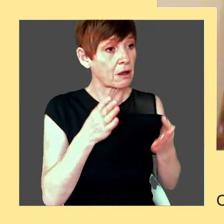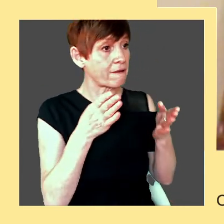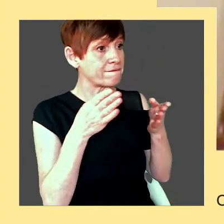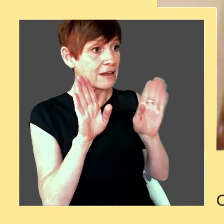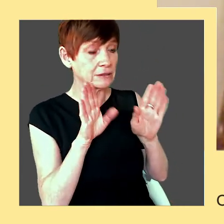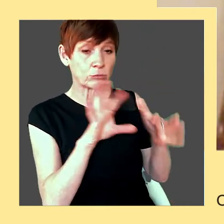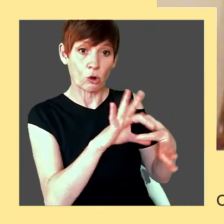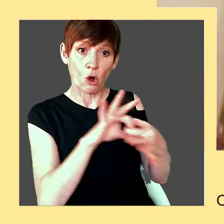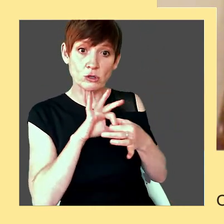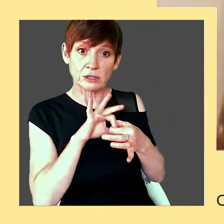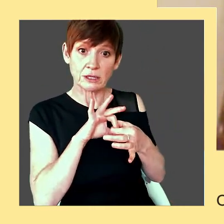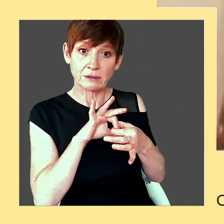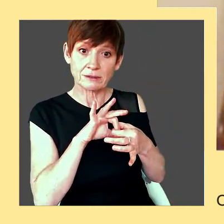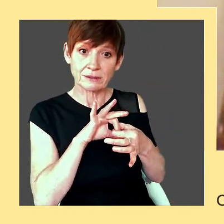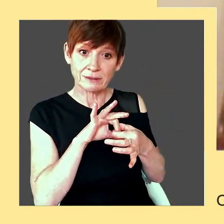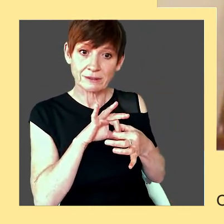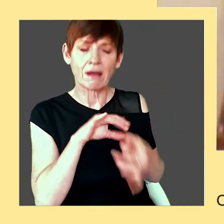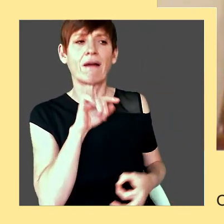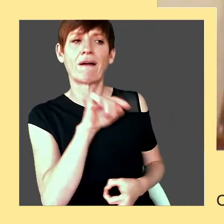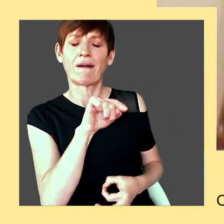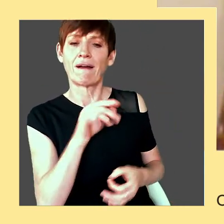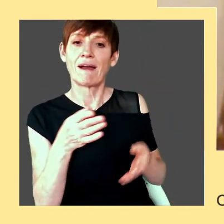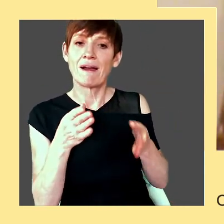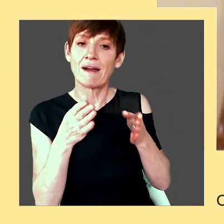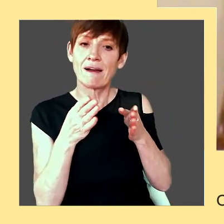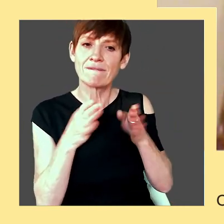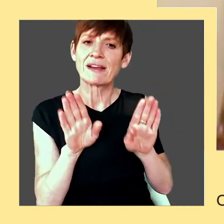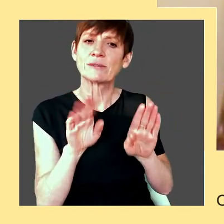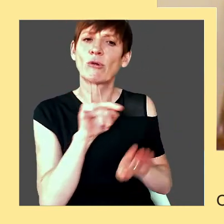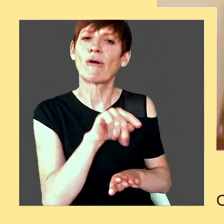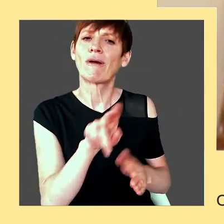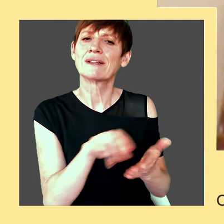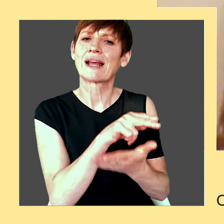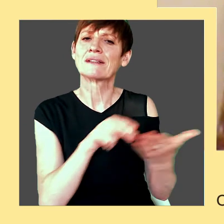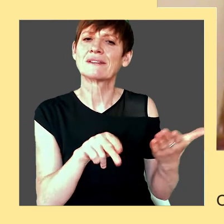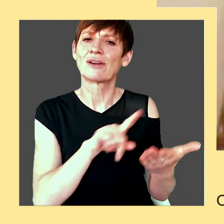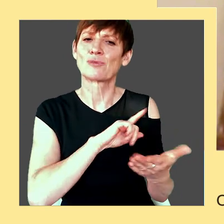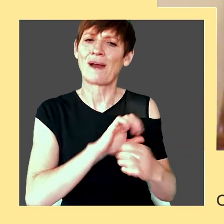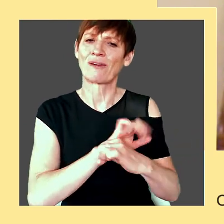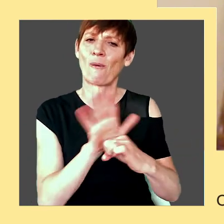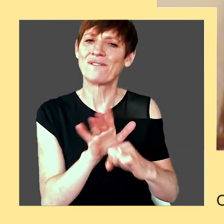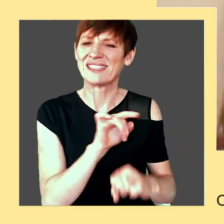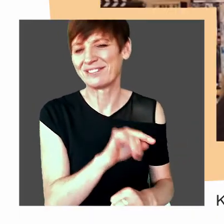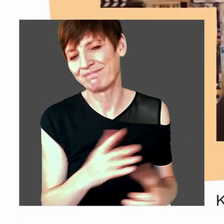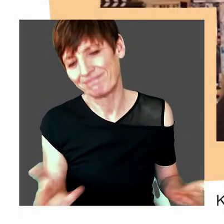But for the Facebook one, it's canceled because of the pandemic. Mm. And